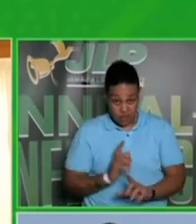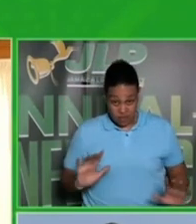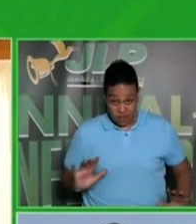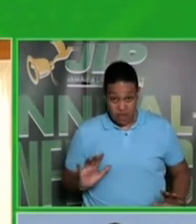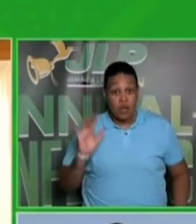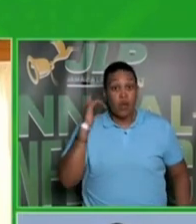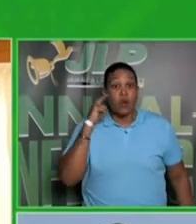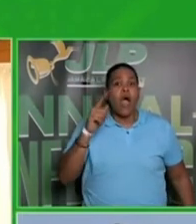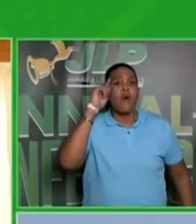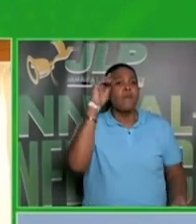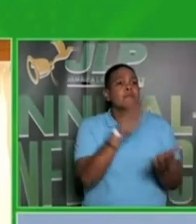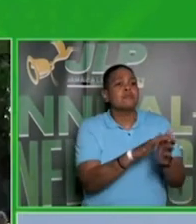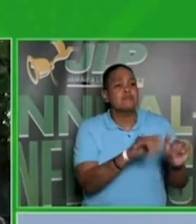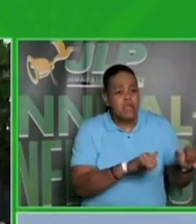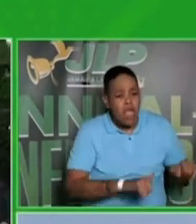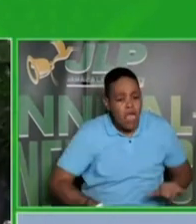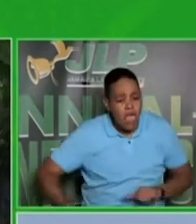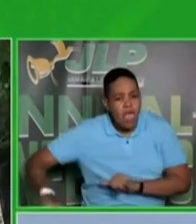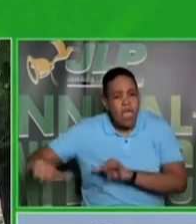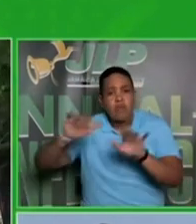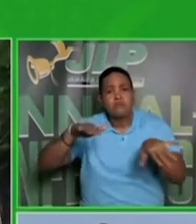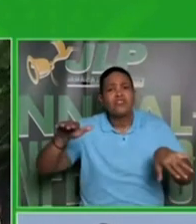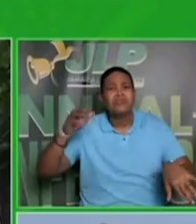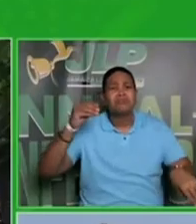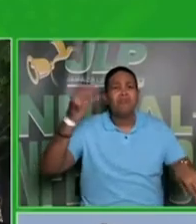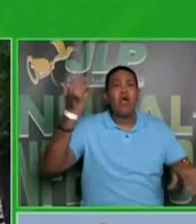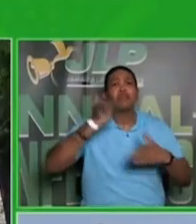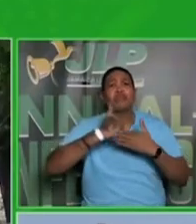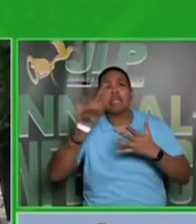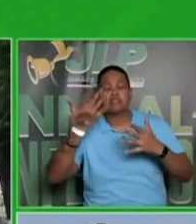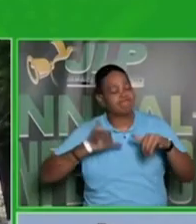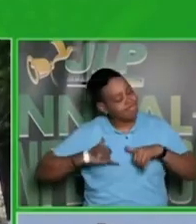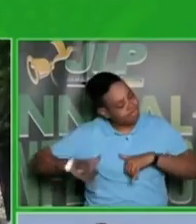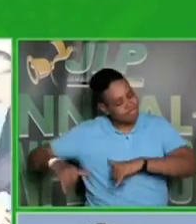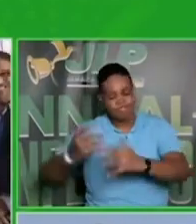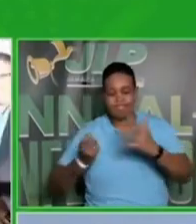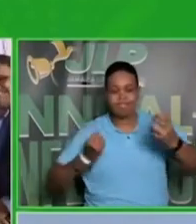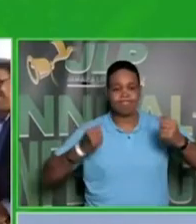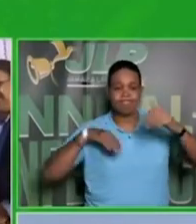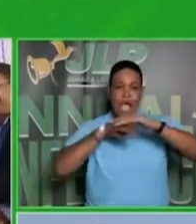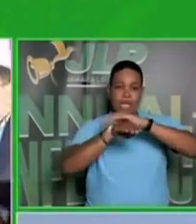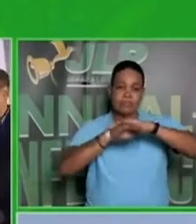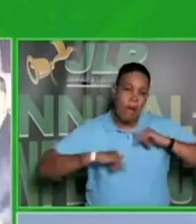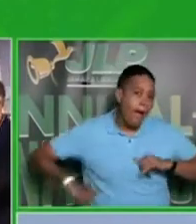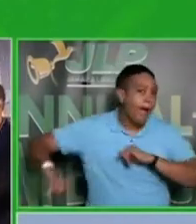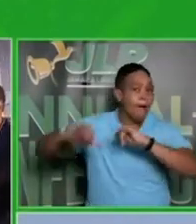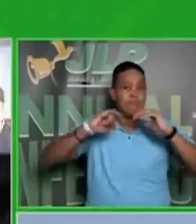Because we believe that every child deserves to access education right up to the highest level.